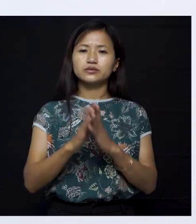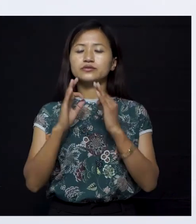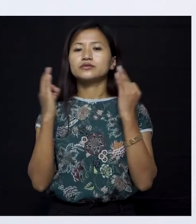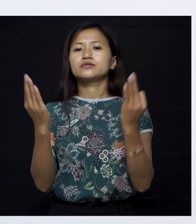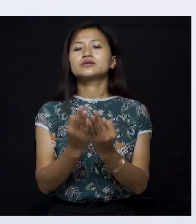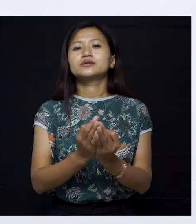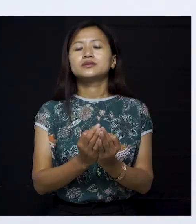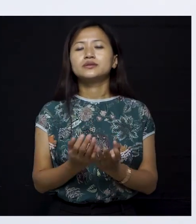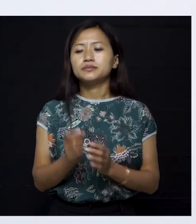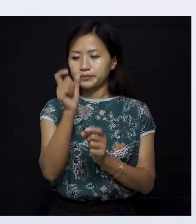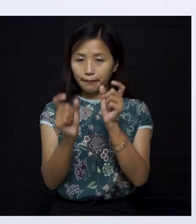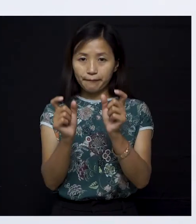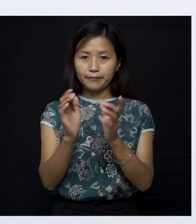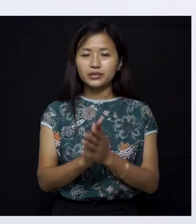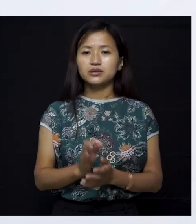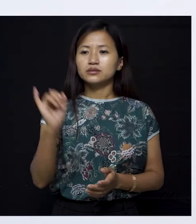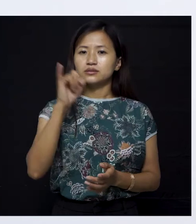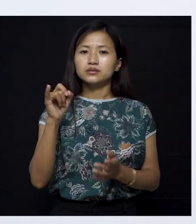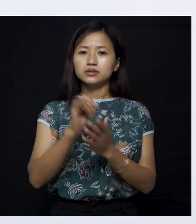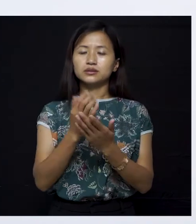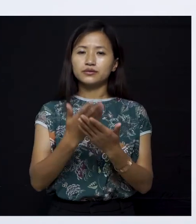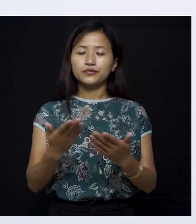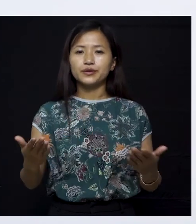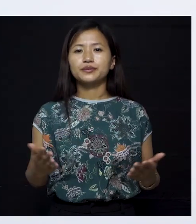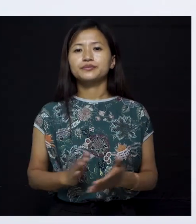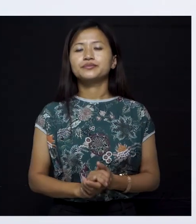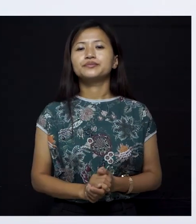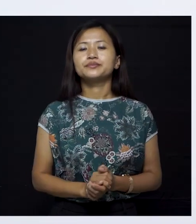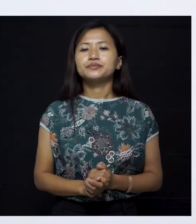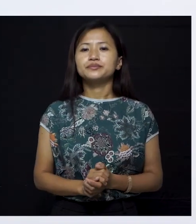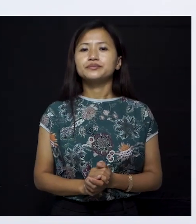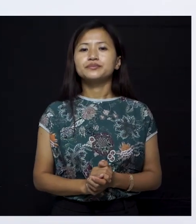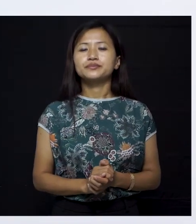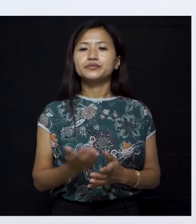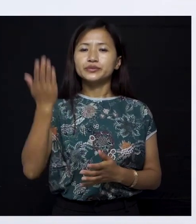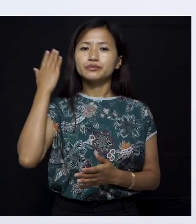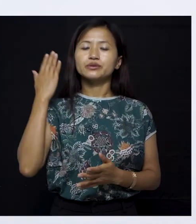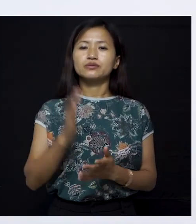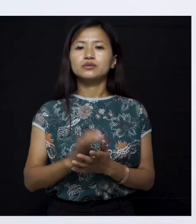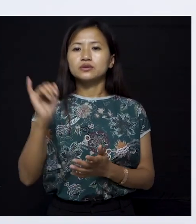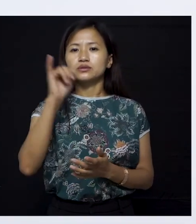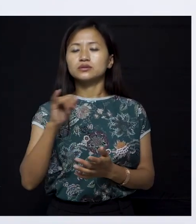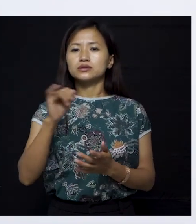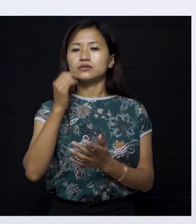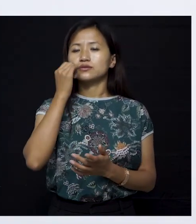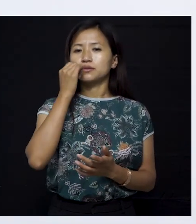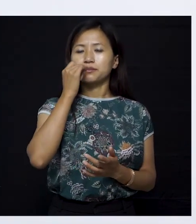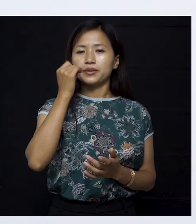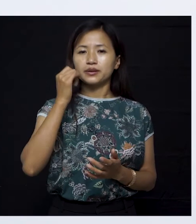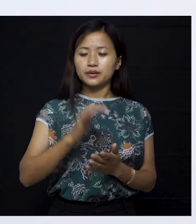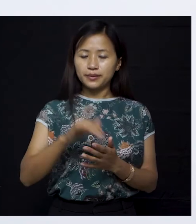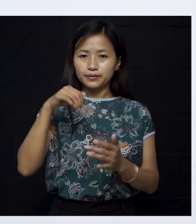members, and there were 6 of them, okay? Not just these 2 sons, but even before that, 6 of the male members in the